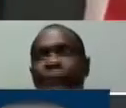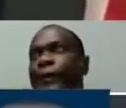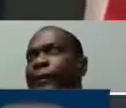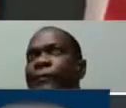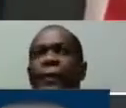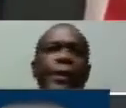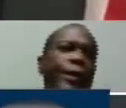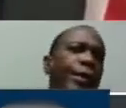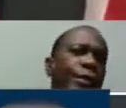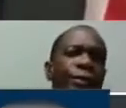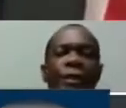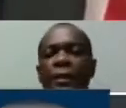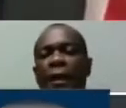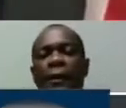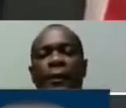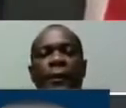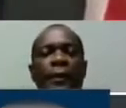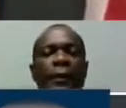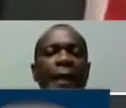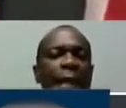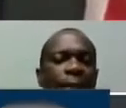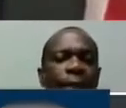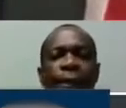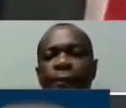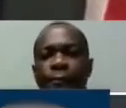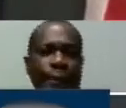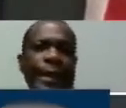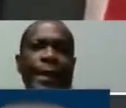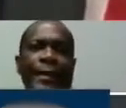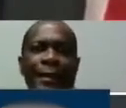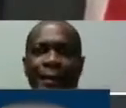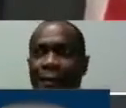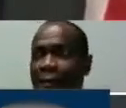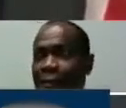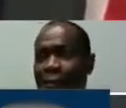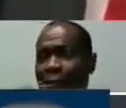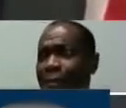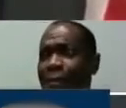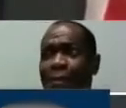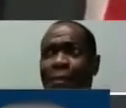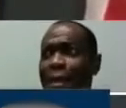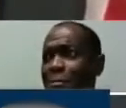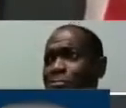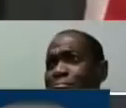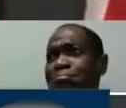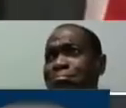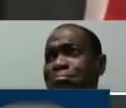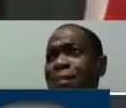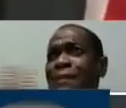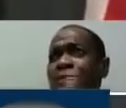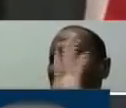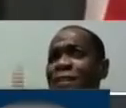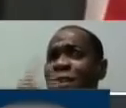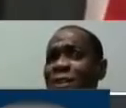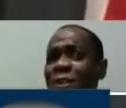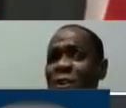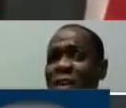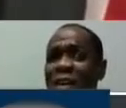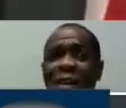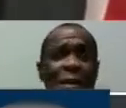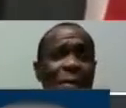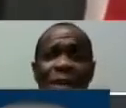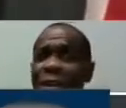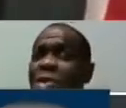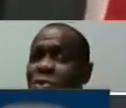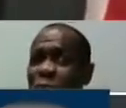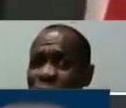they would have been out of this and gone. As a matter of fact, what is happening now is that much of the